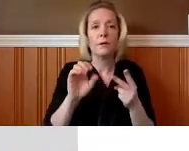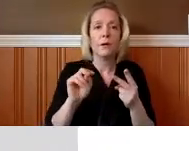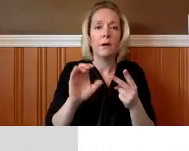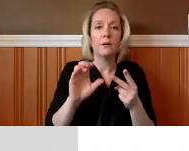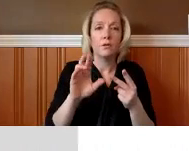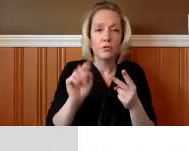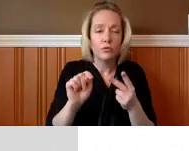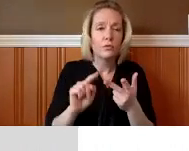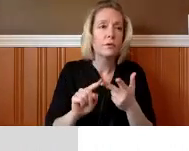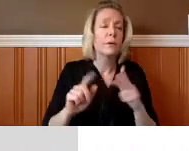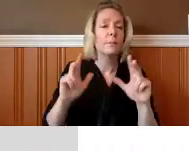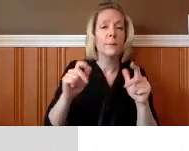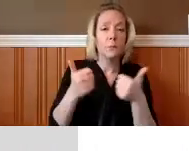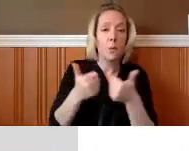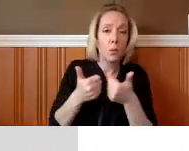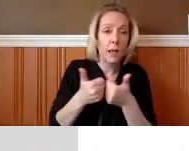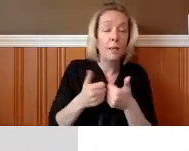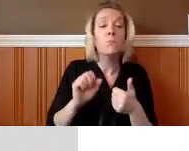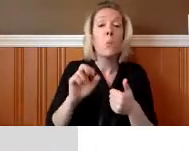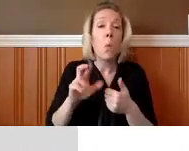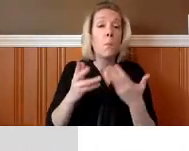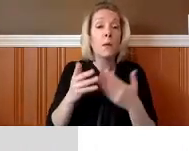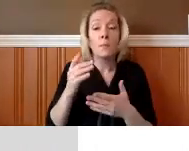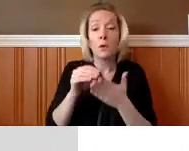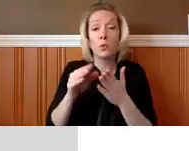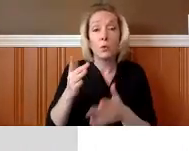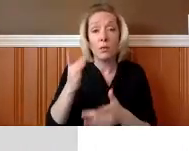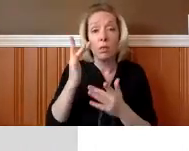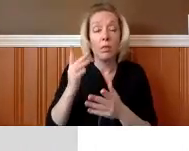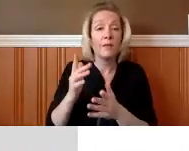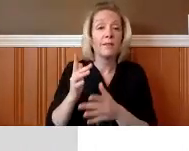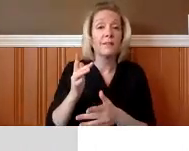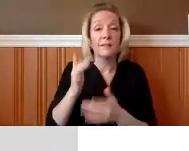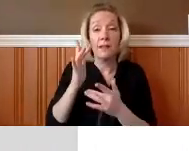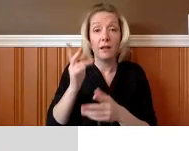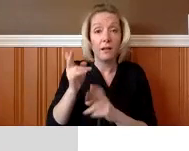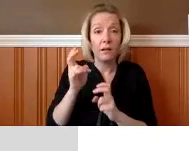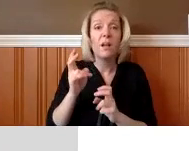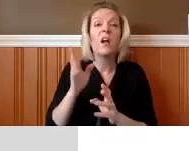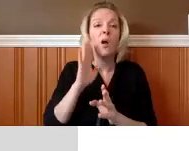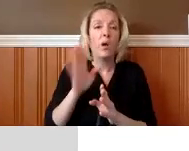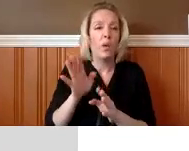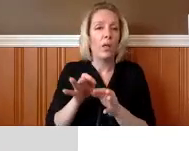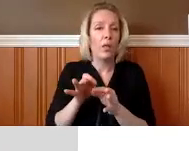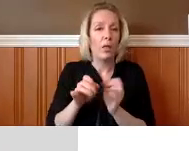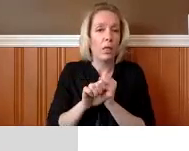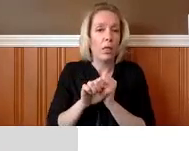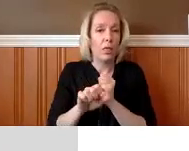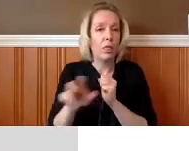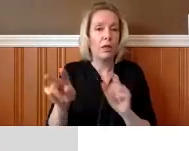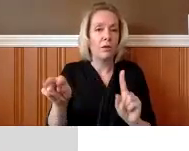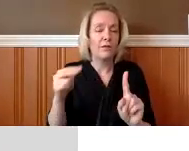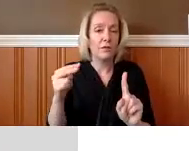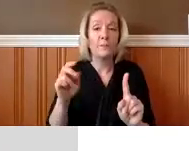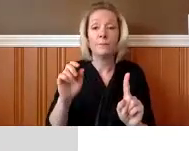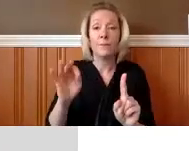game. If they've been sick, we're going to see them have increased visual latency. If they're trying to use their vision to learn a new